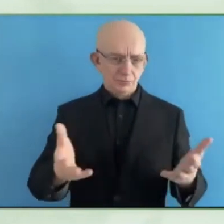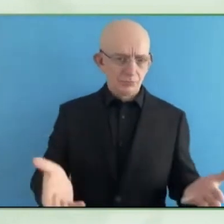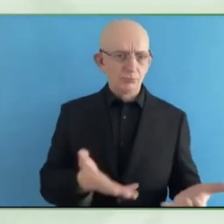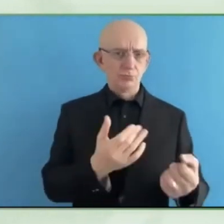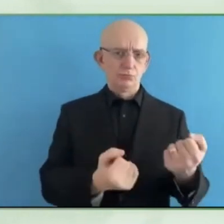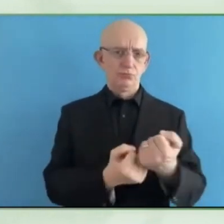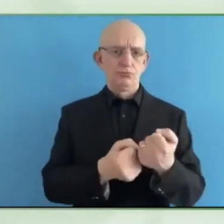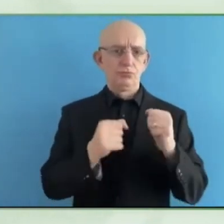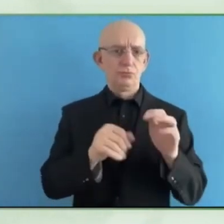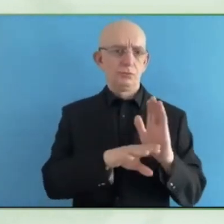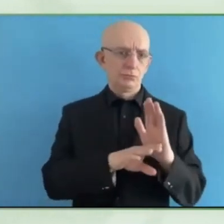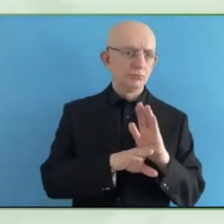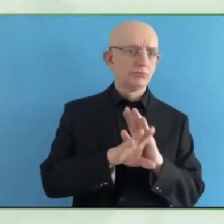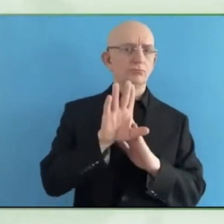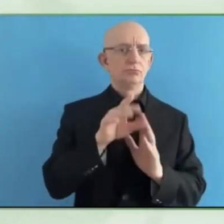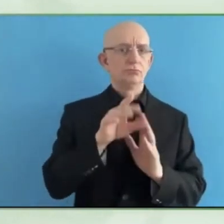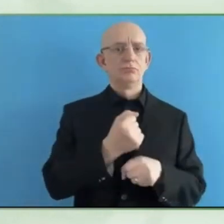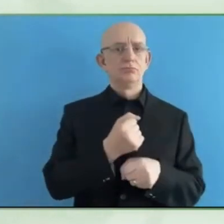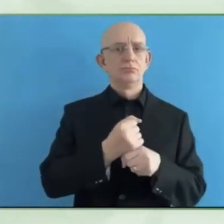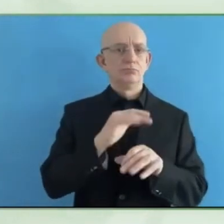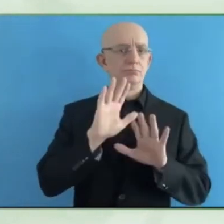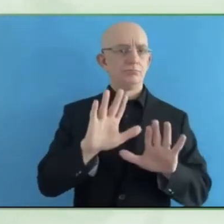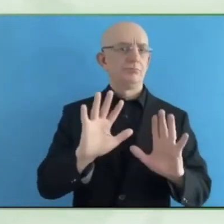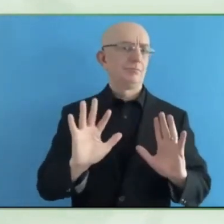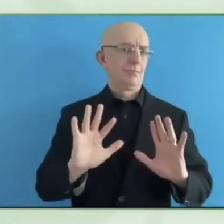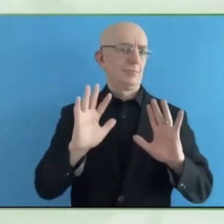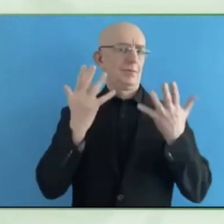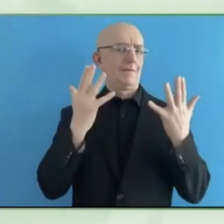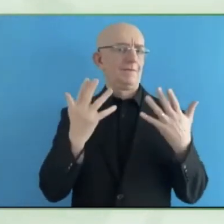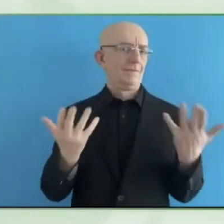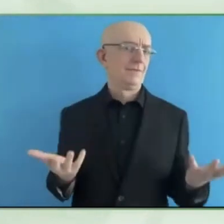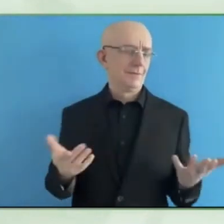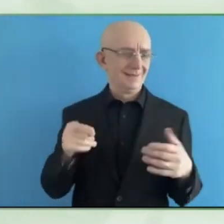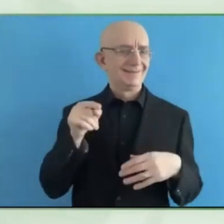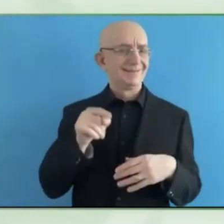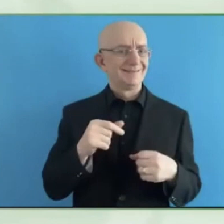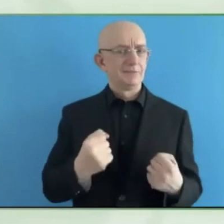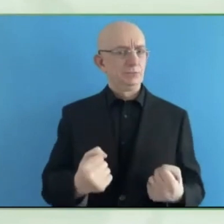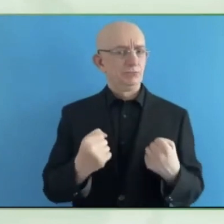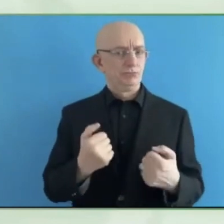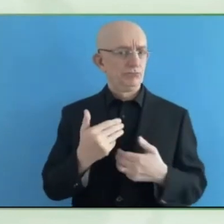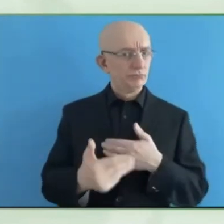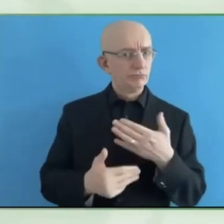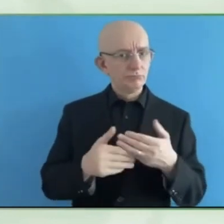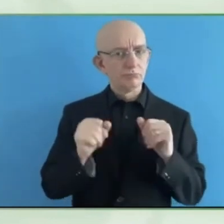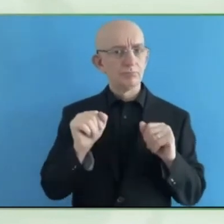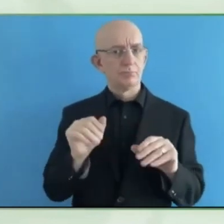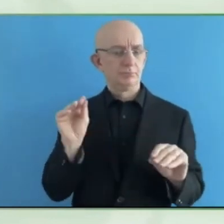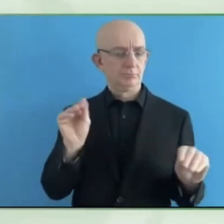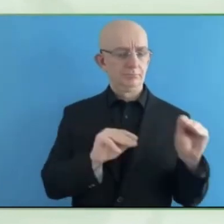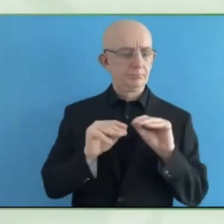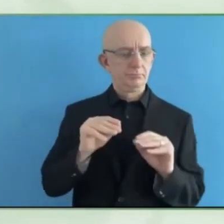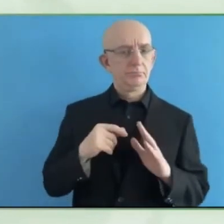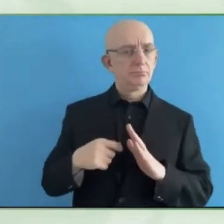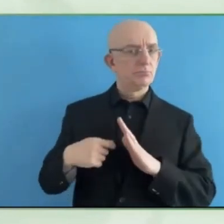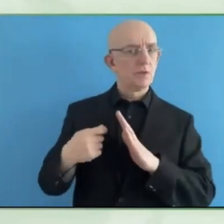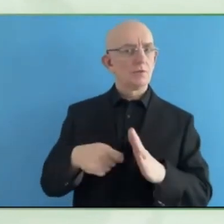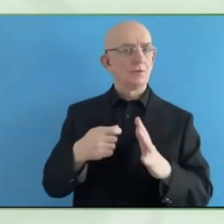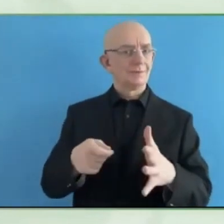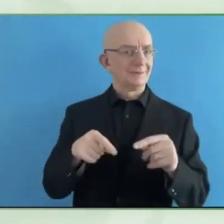incorporates people with different abilities. And these people